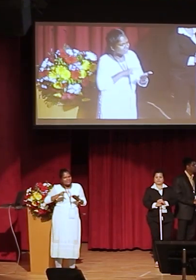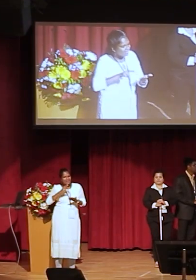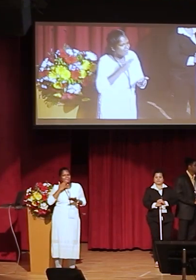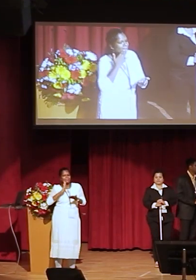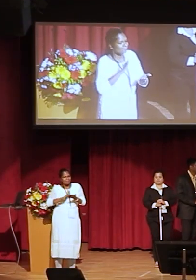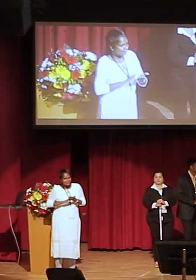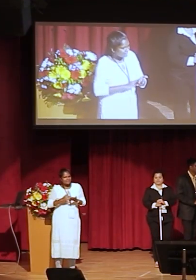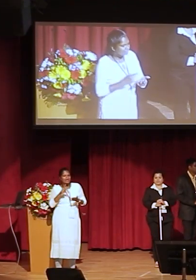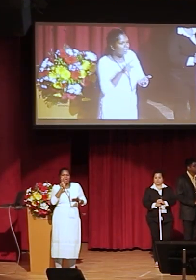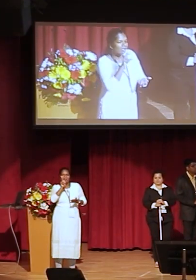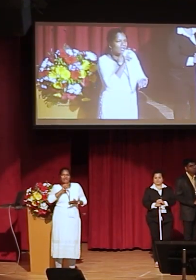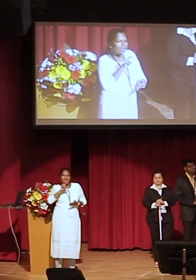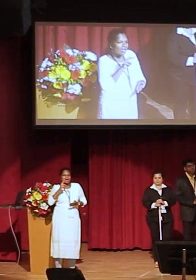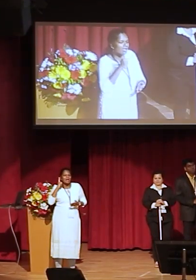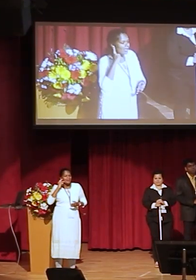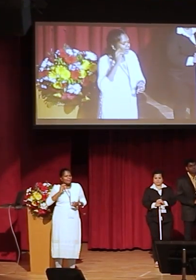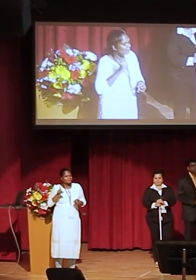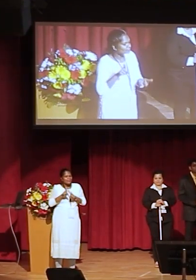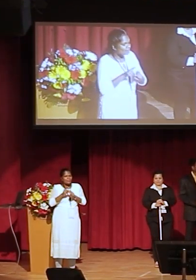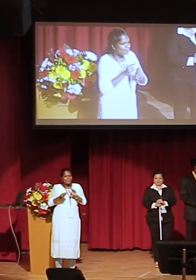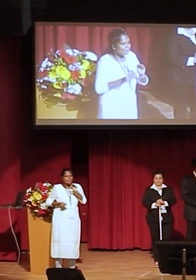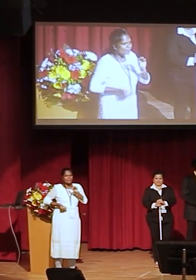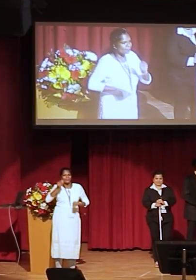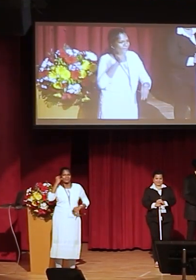to make the reading more interactive.